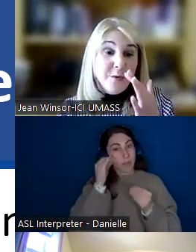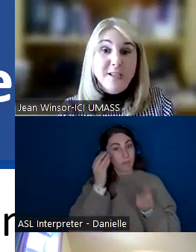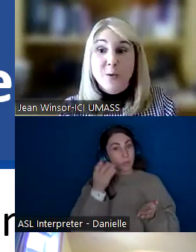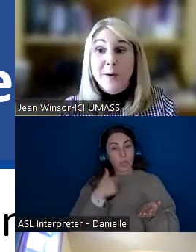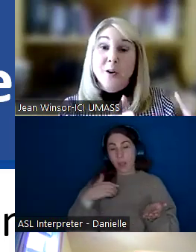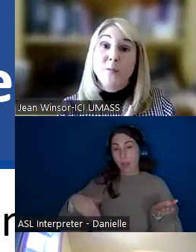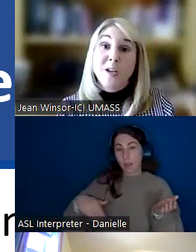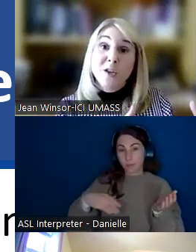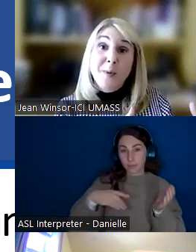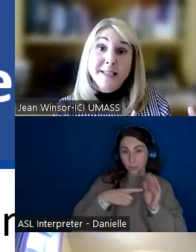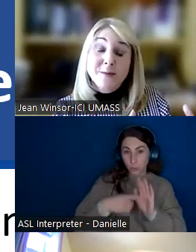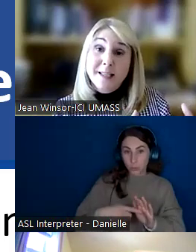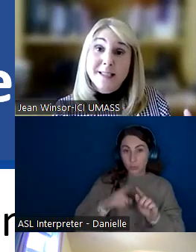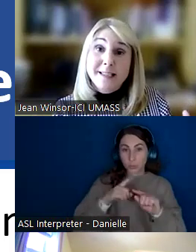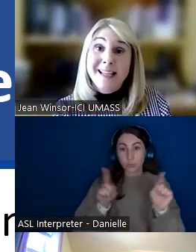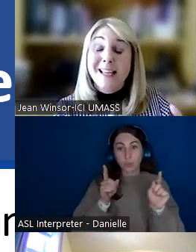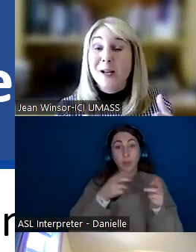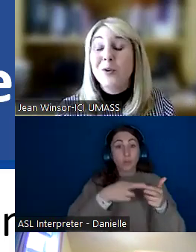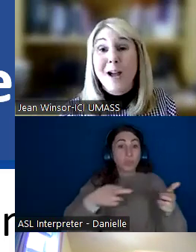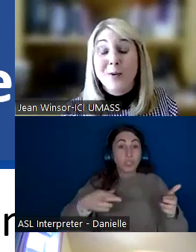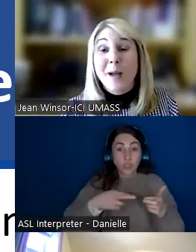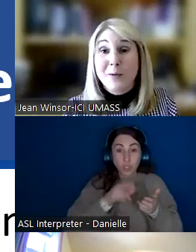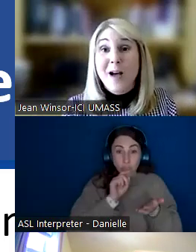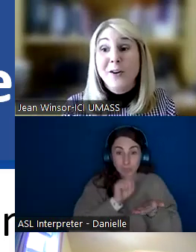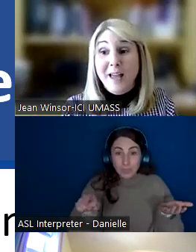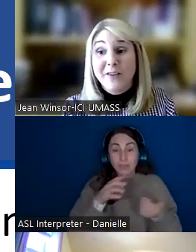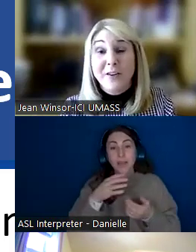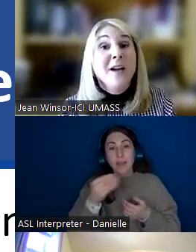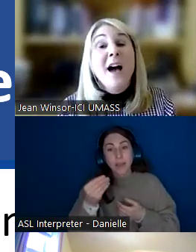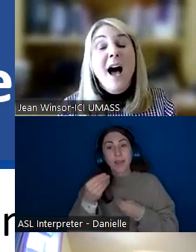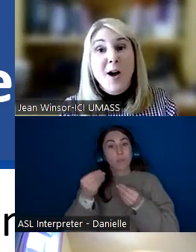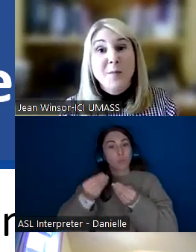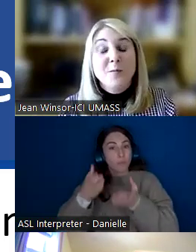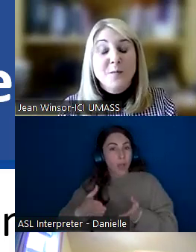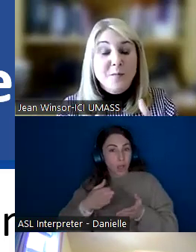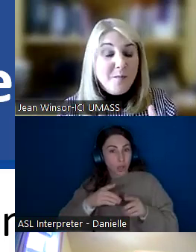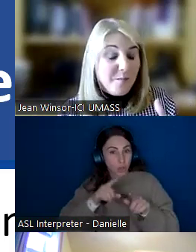to show that to you, but on a regional basis within the state and then a provider by provider level